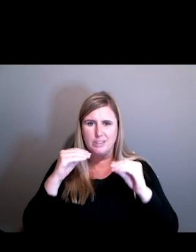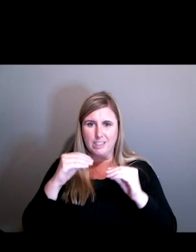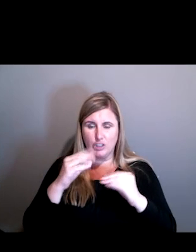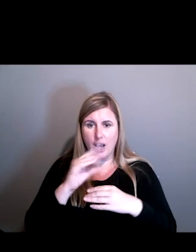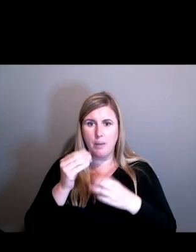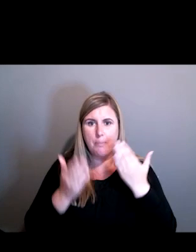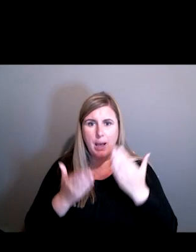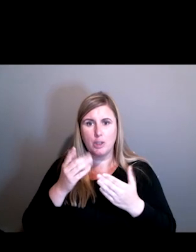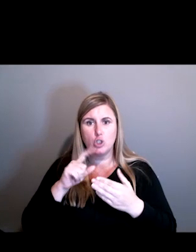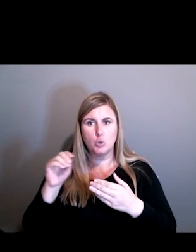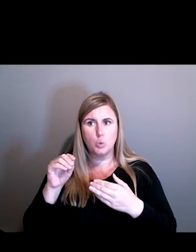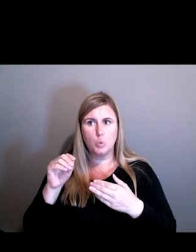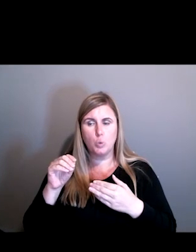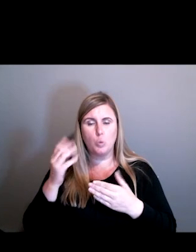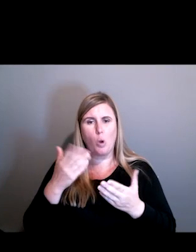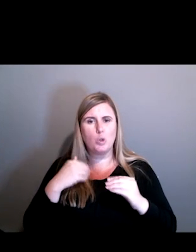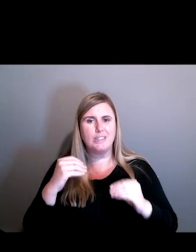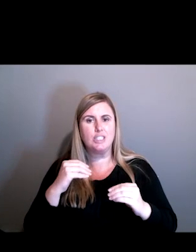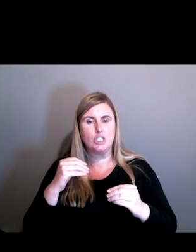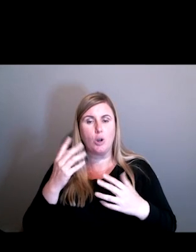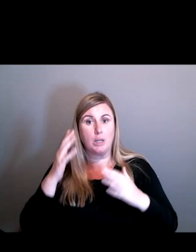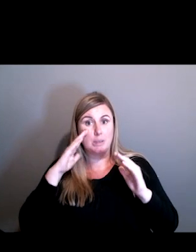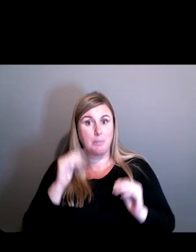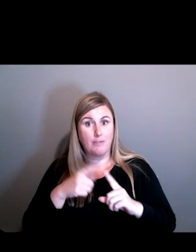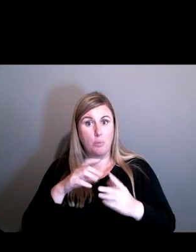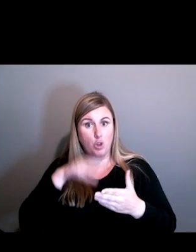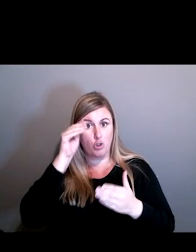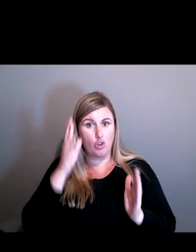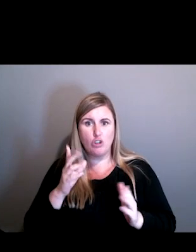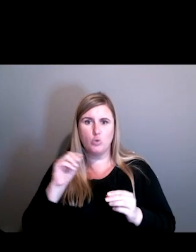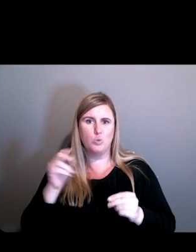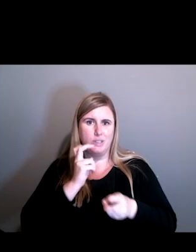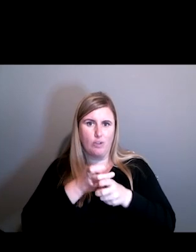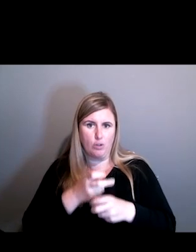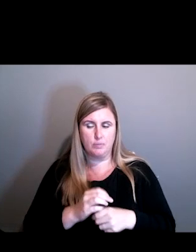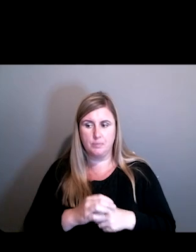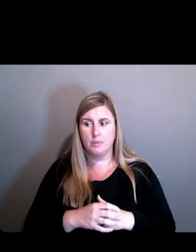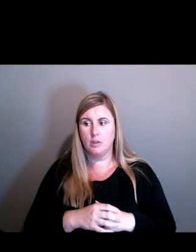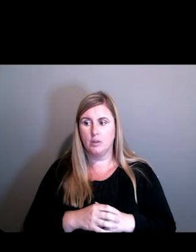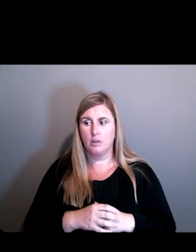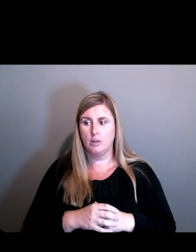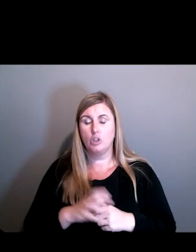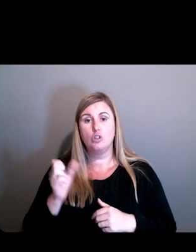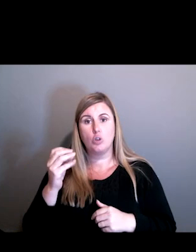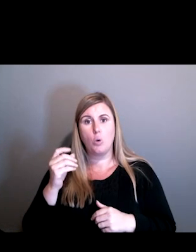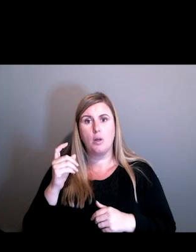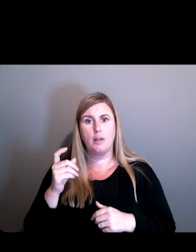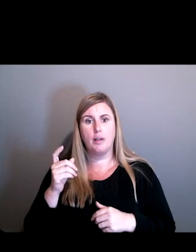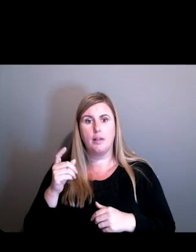effective, then we need to look at what we're teaching, and maybe it is what we're teaching and expecting out of our learner is too